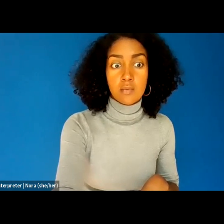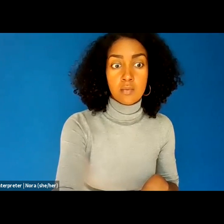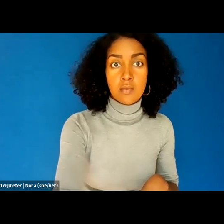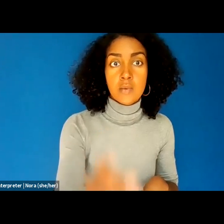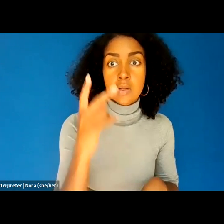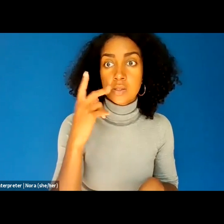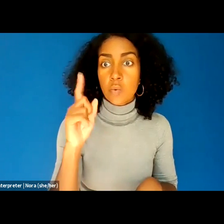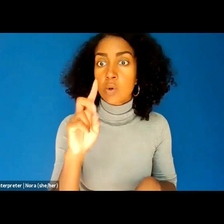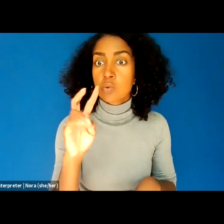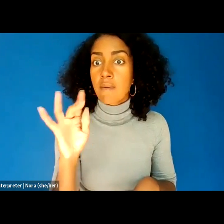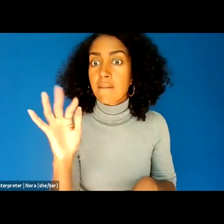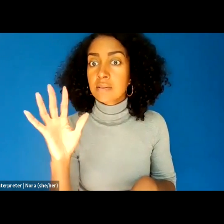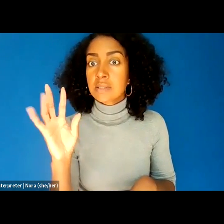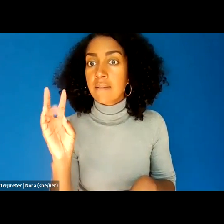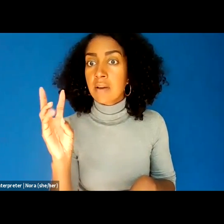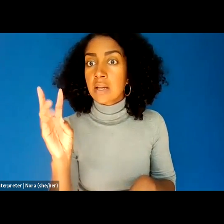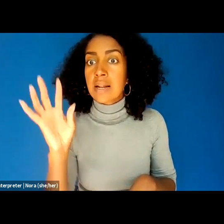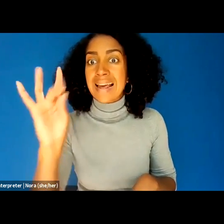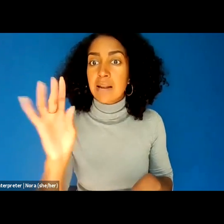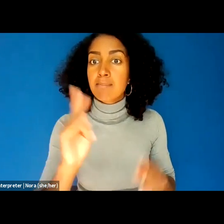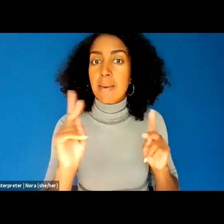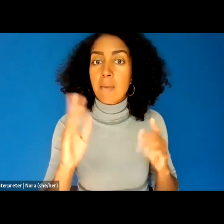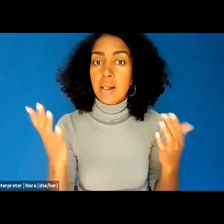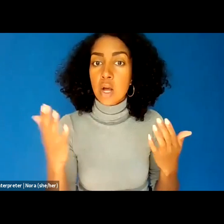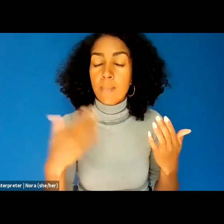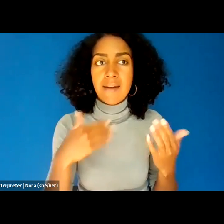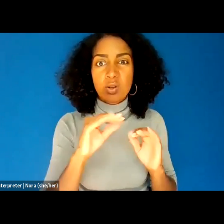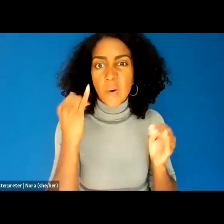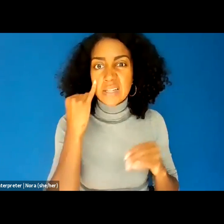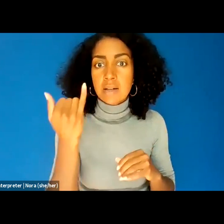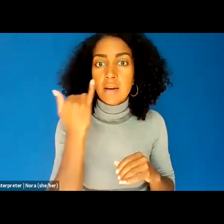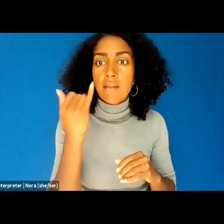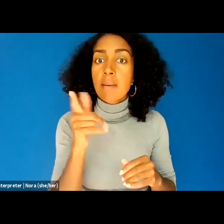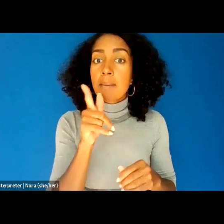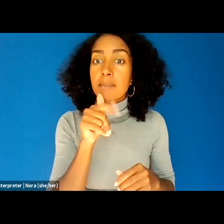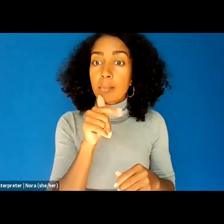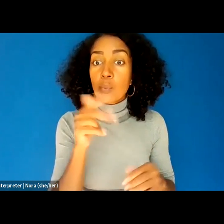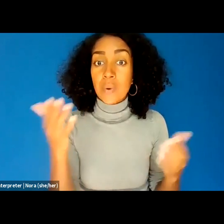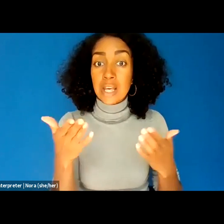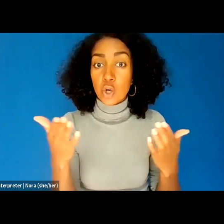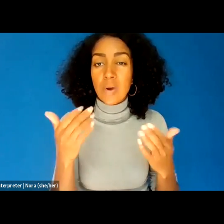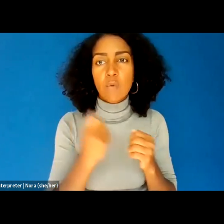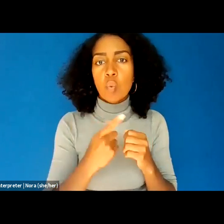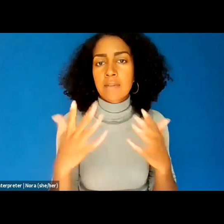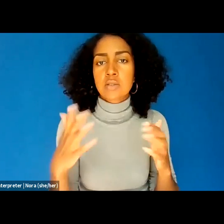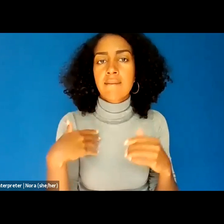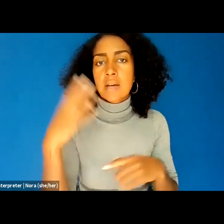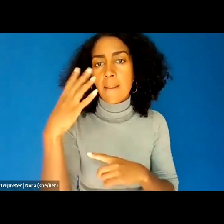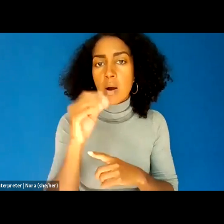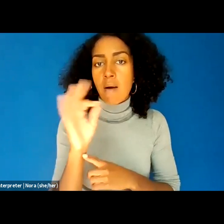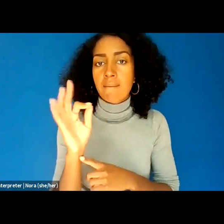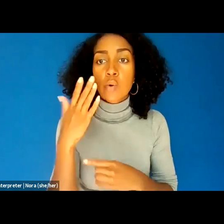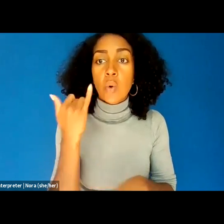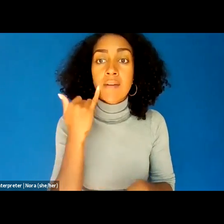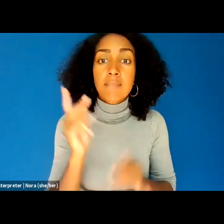8 people here, but I have no idea if these are, everybody has their camera off. So I have no idea if these are people